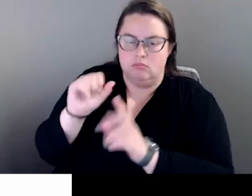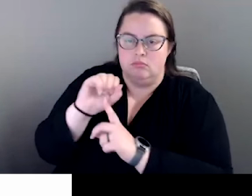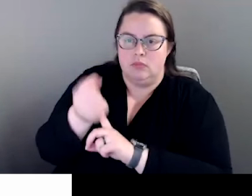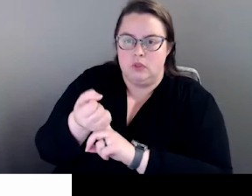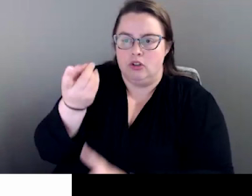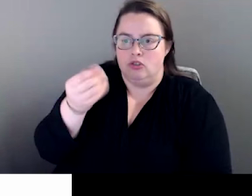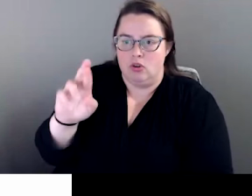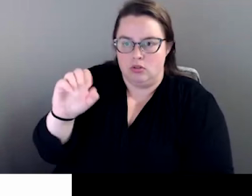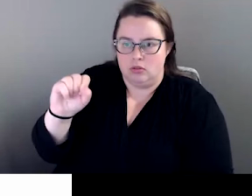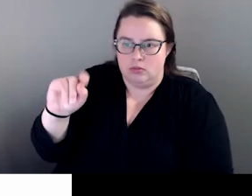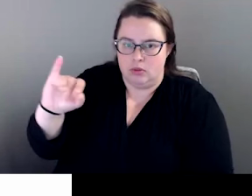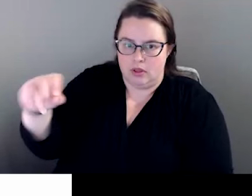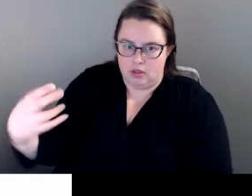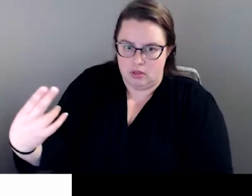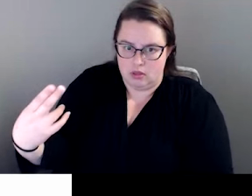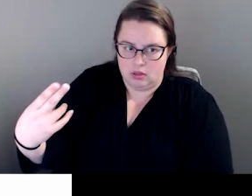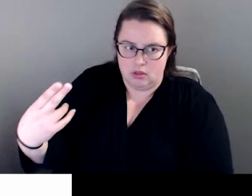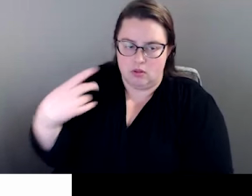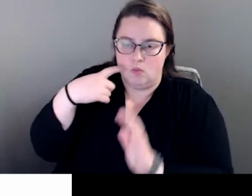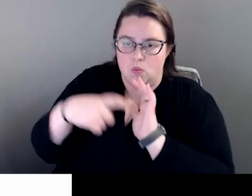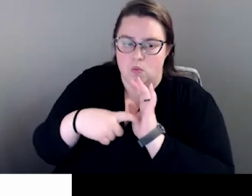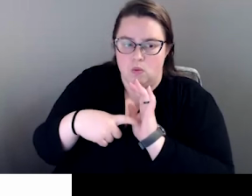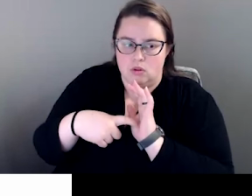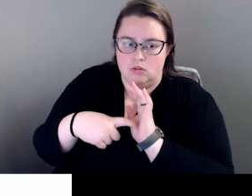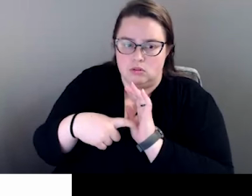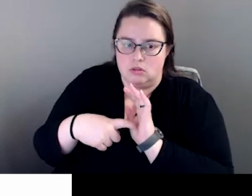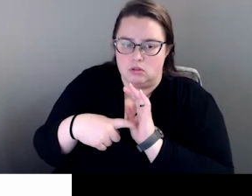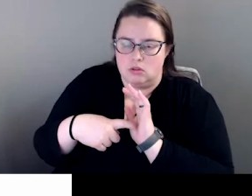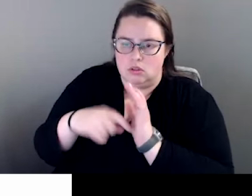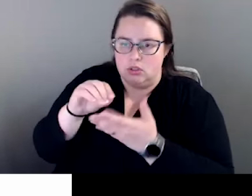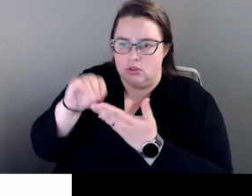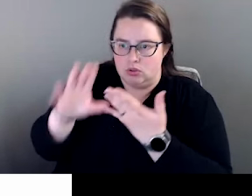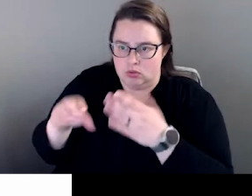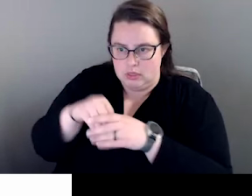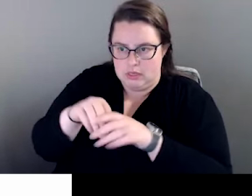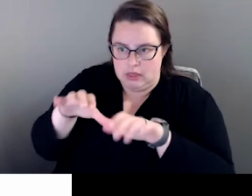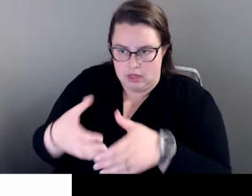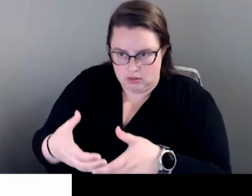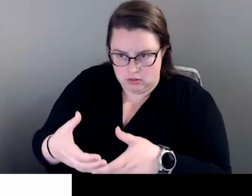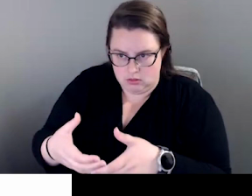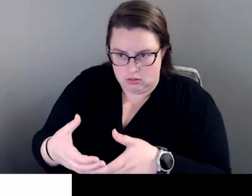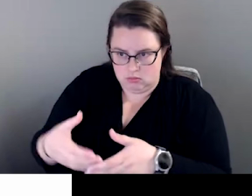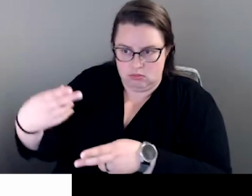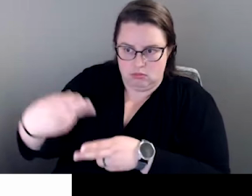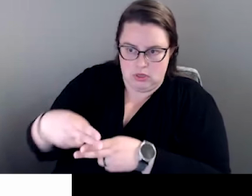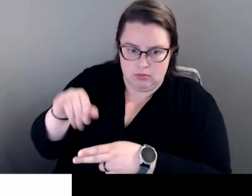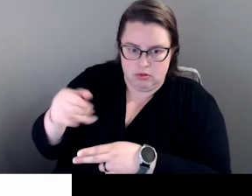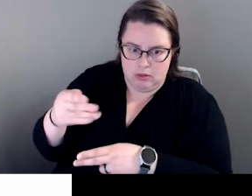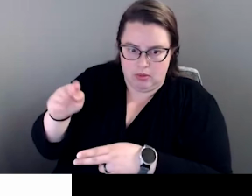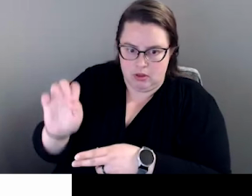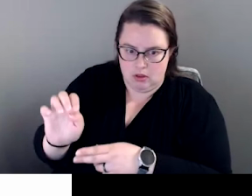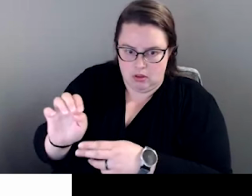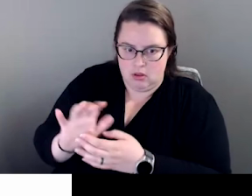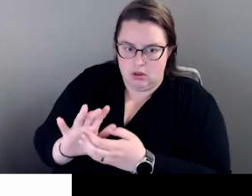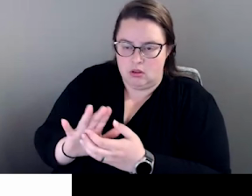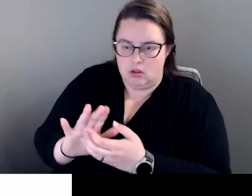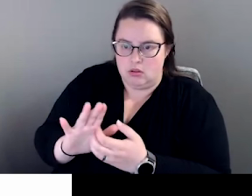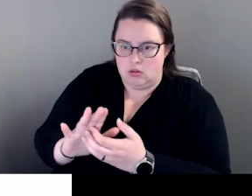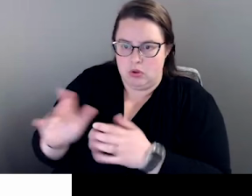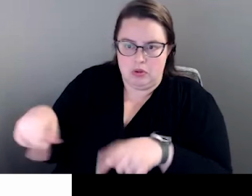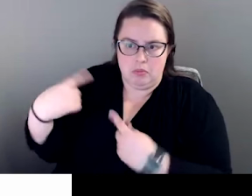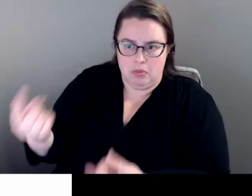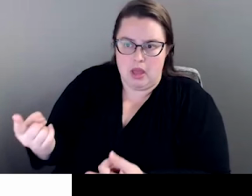Smith, notices that there is a student in his class, named Jamie, who has been distressed or